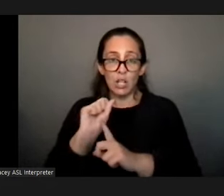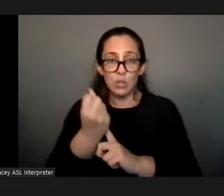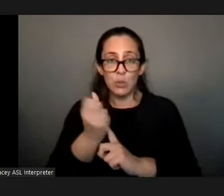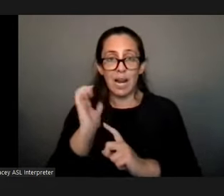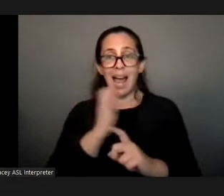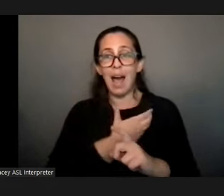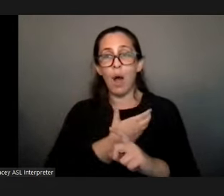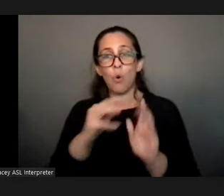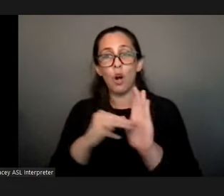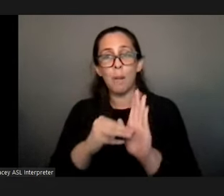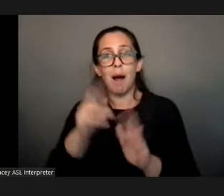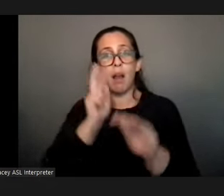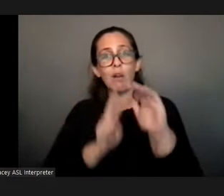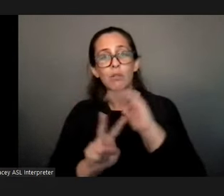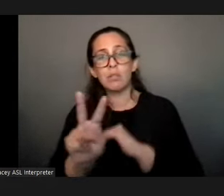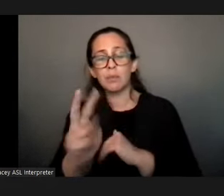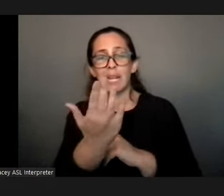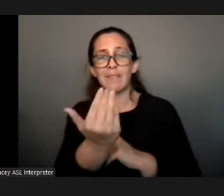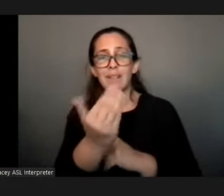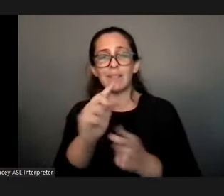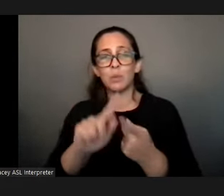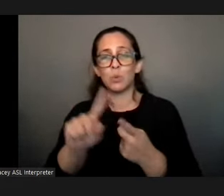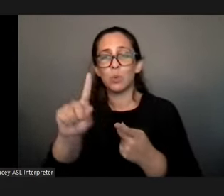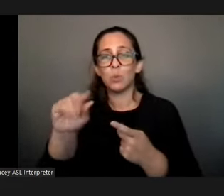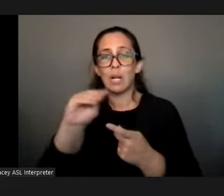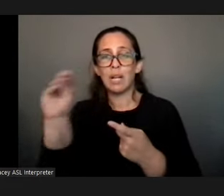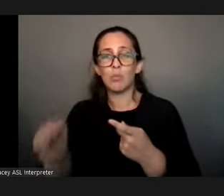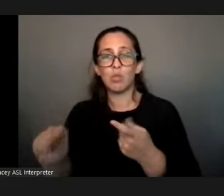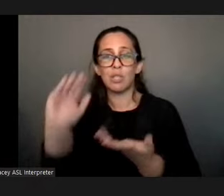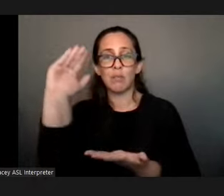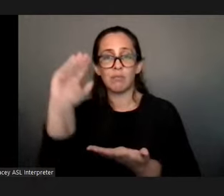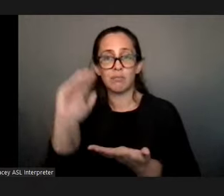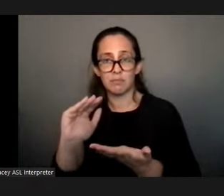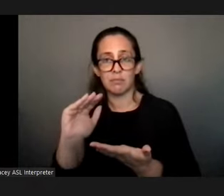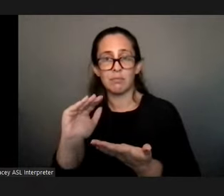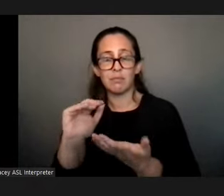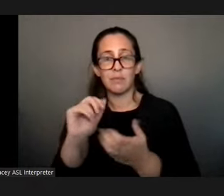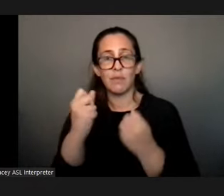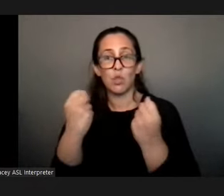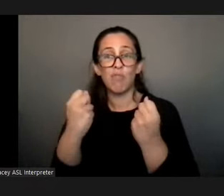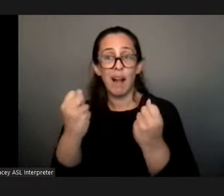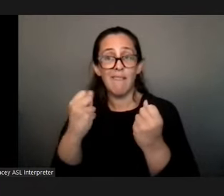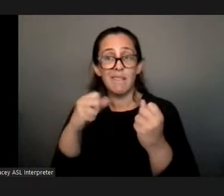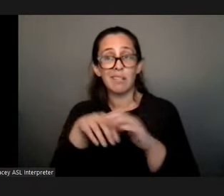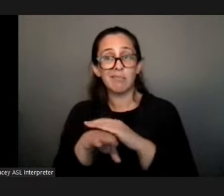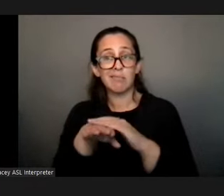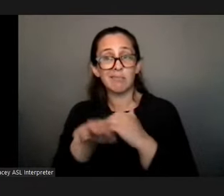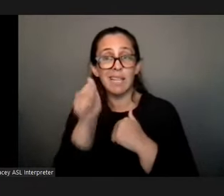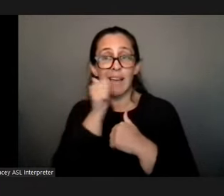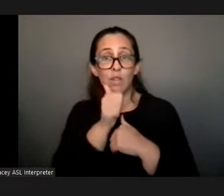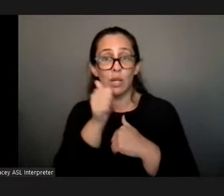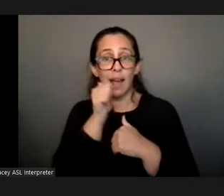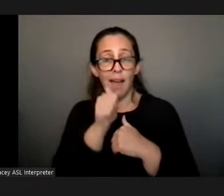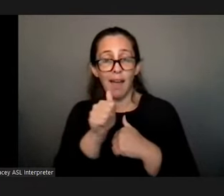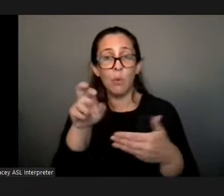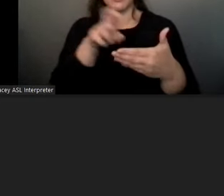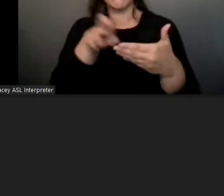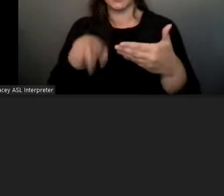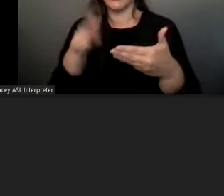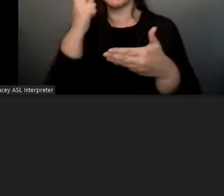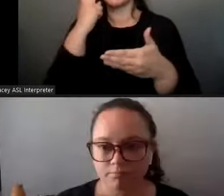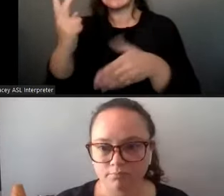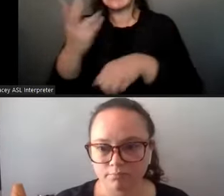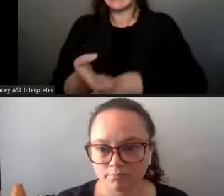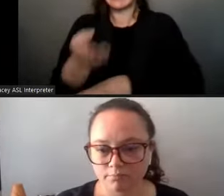a 15 to 20% reduction in traffic volumes that would enter the Manhattan Central Business District each day. As a result, we would see improvements in